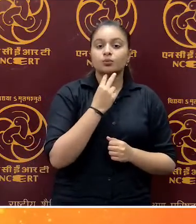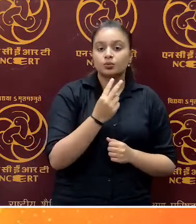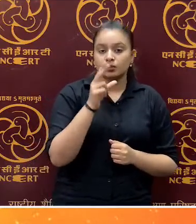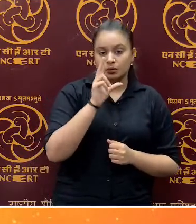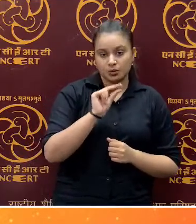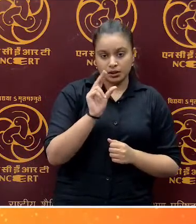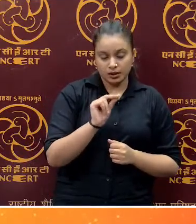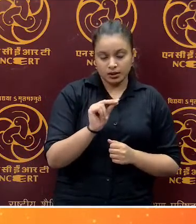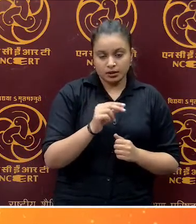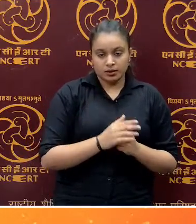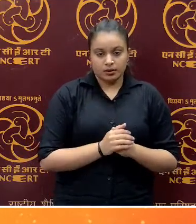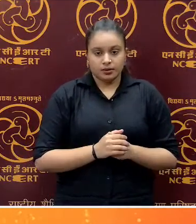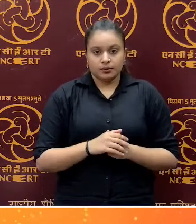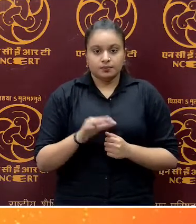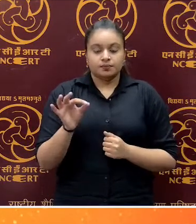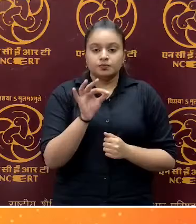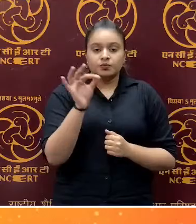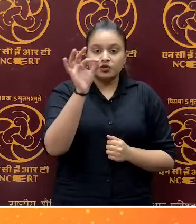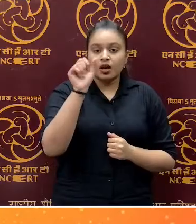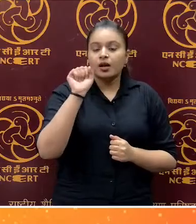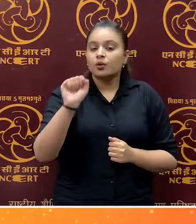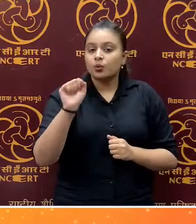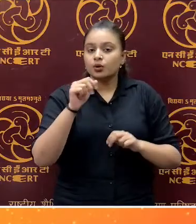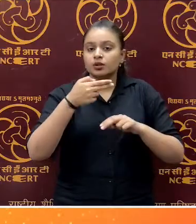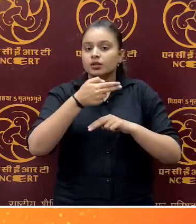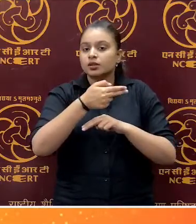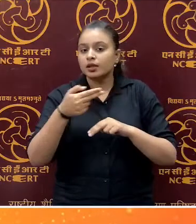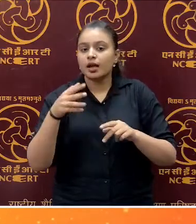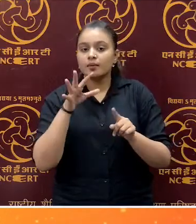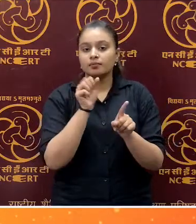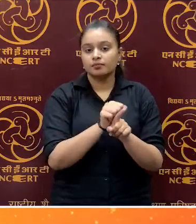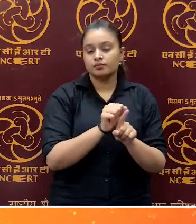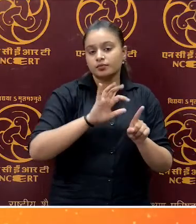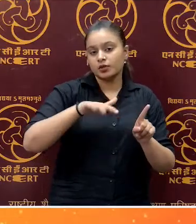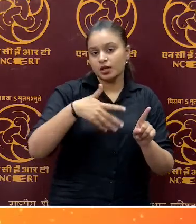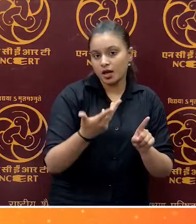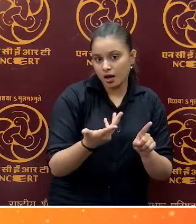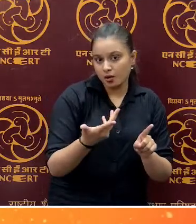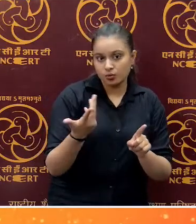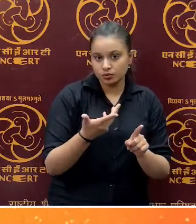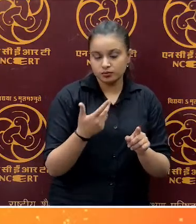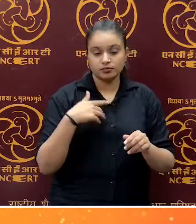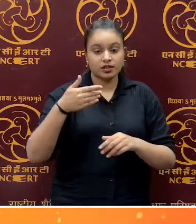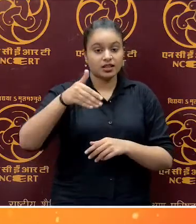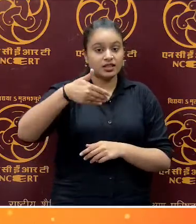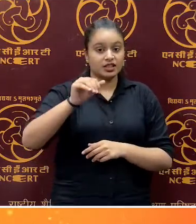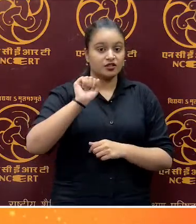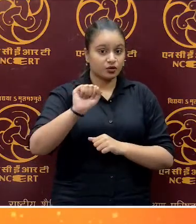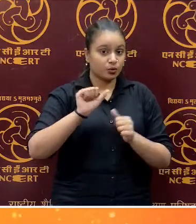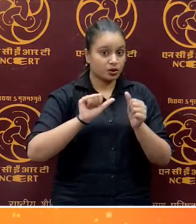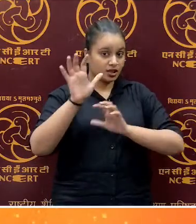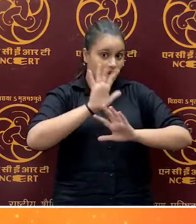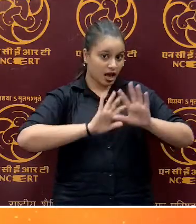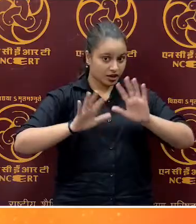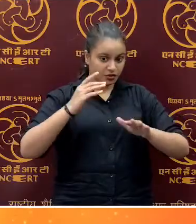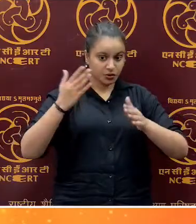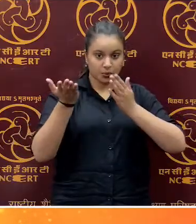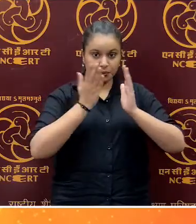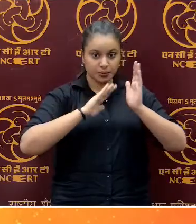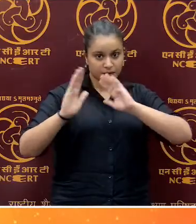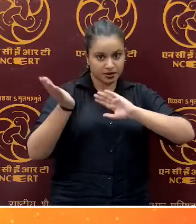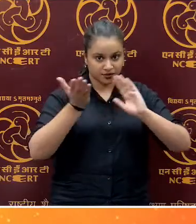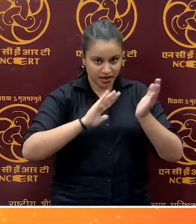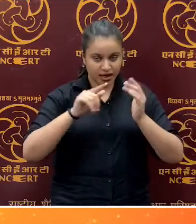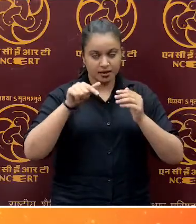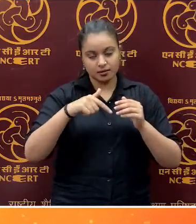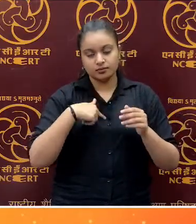So tell me, how did the fly find his name? Of course, through the actions of leaves. Yes, the leaves were flying, dear children.